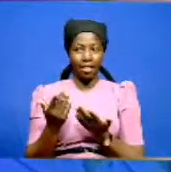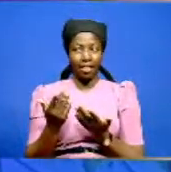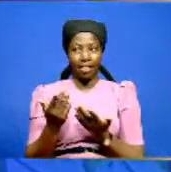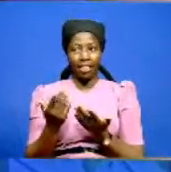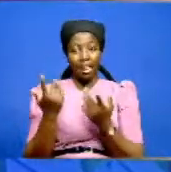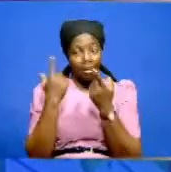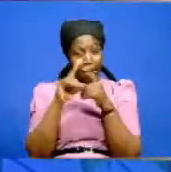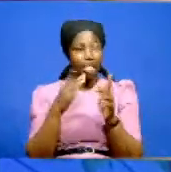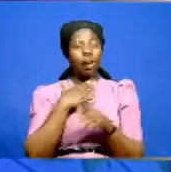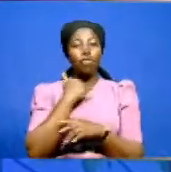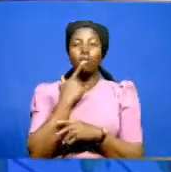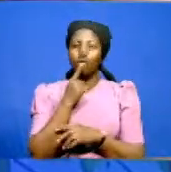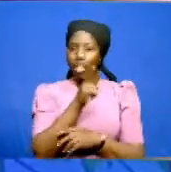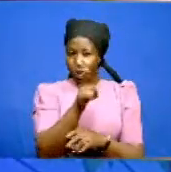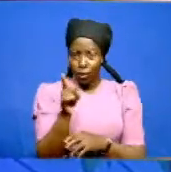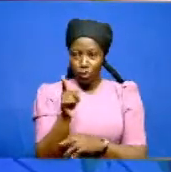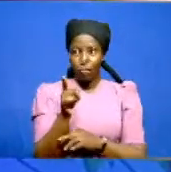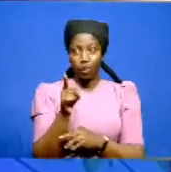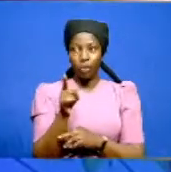But I want to tell you,